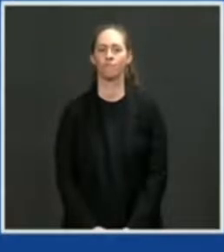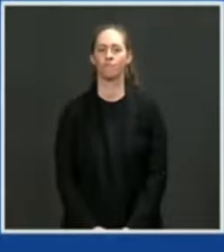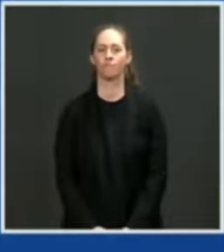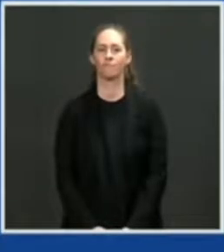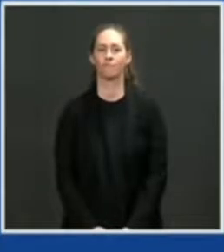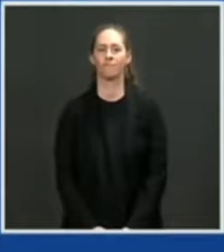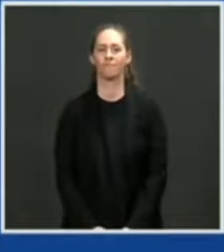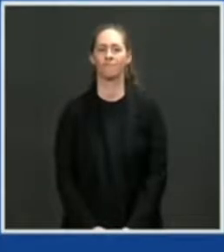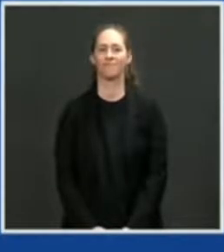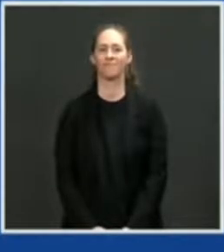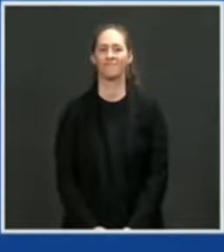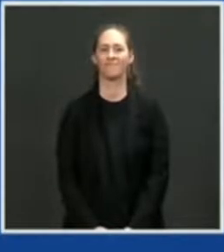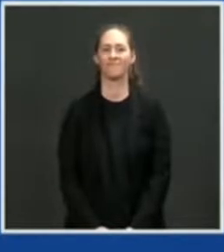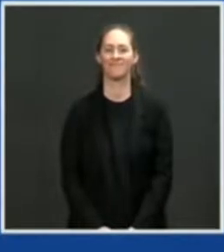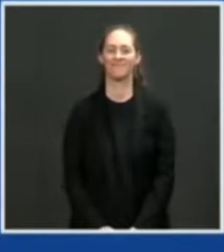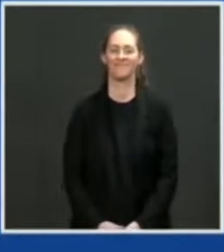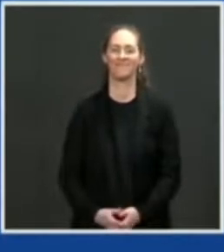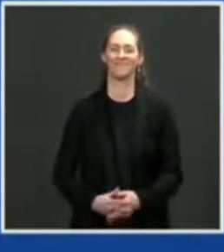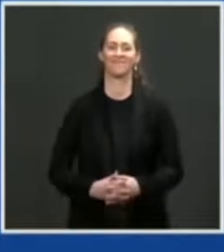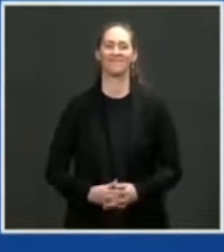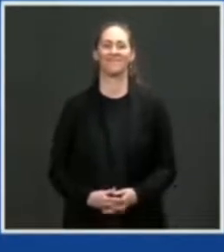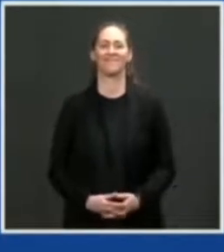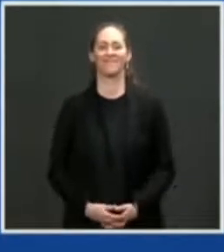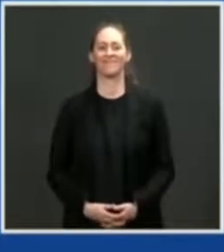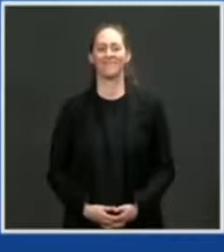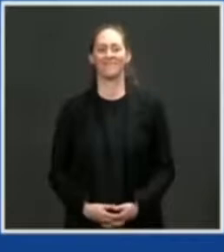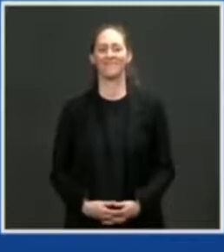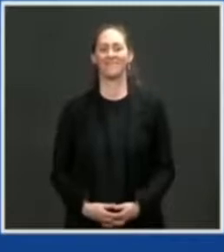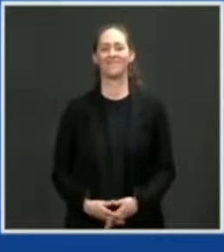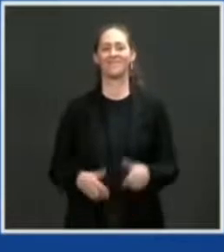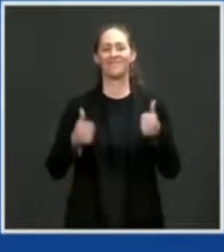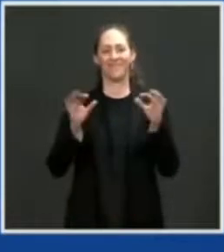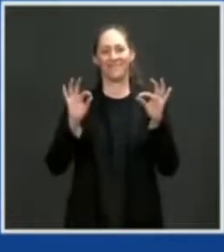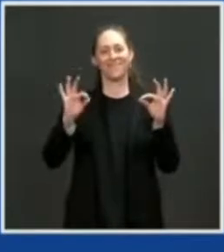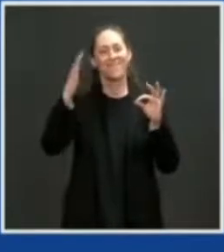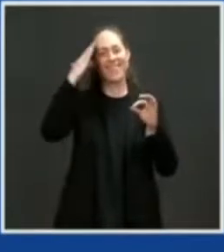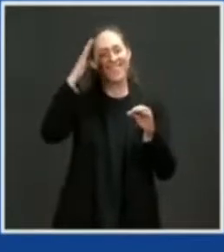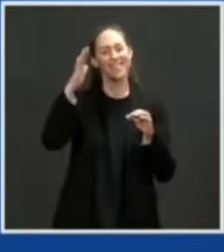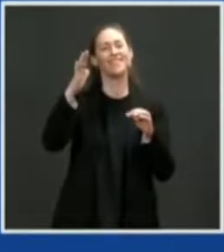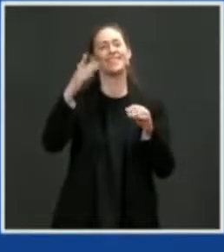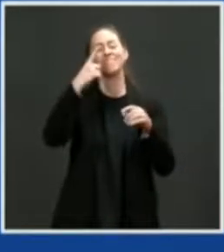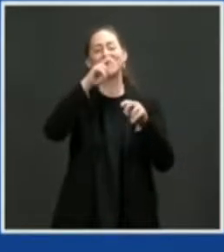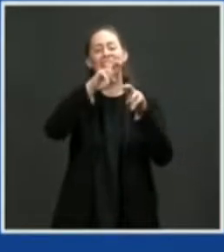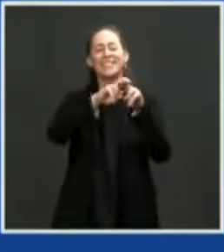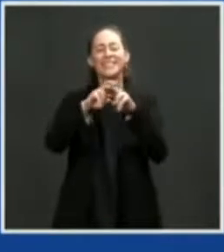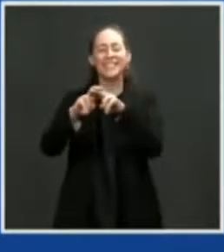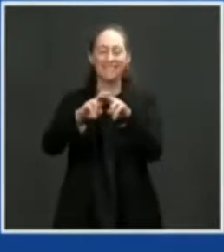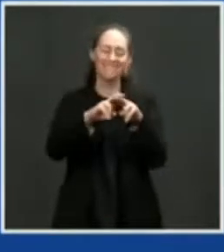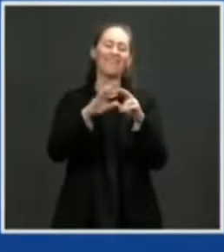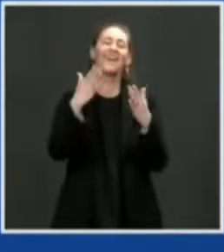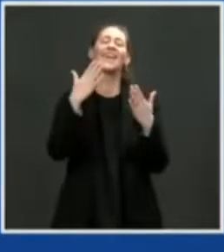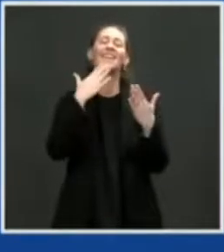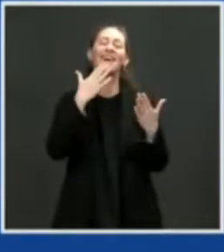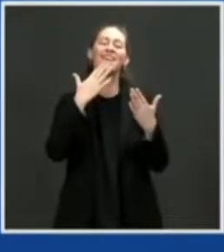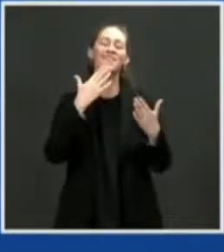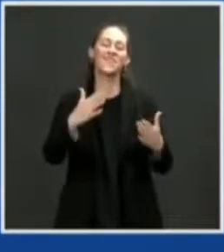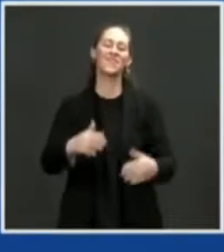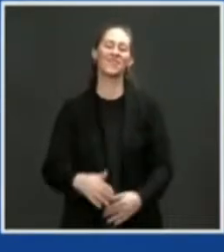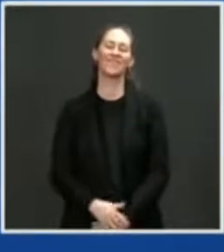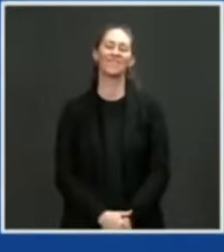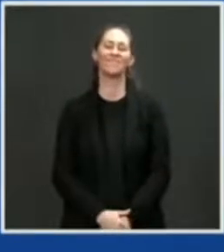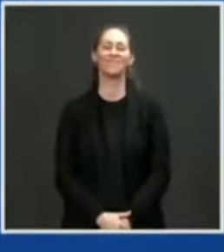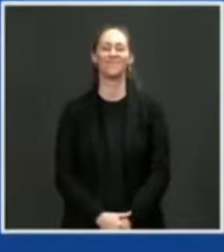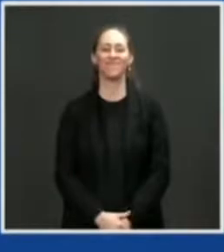But I can do better. Let's watch. Thank you. Thank you. Why don't they applaud for Joe Biden? Good afternoon. Before I